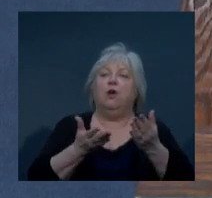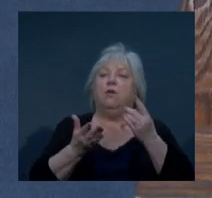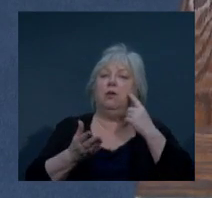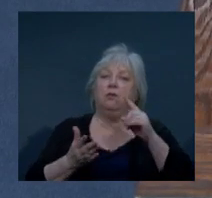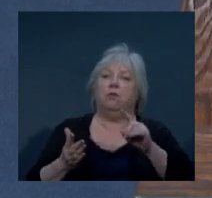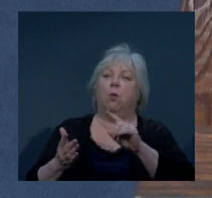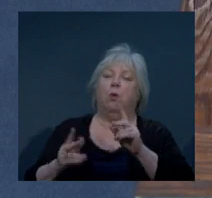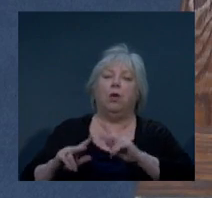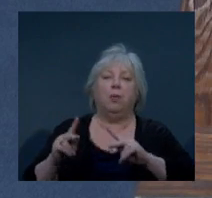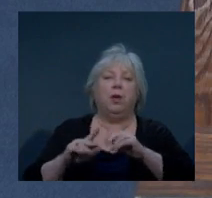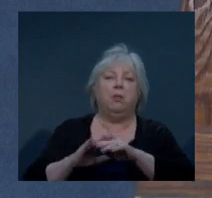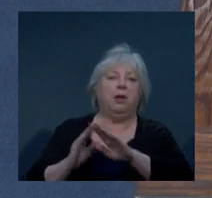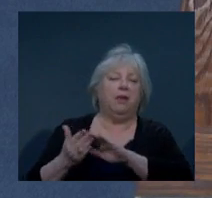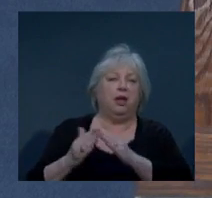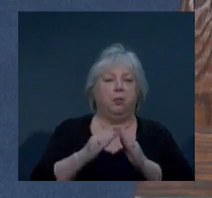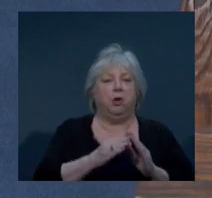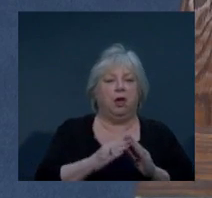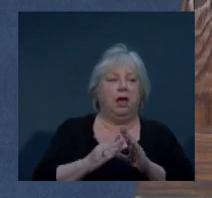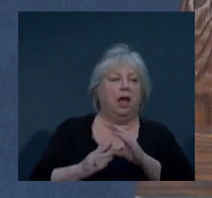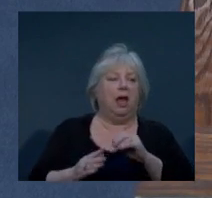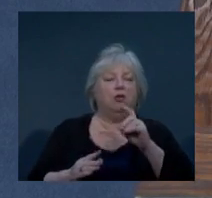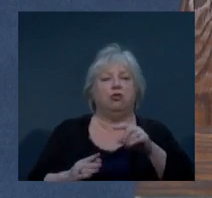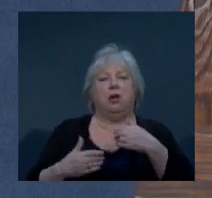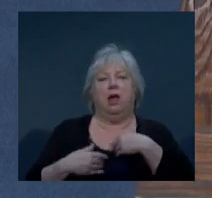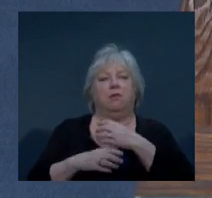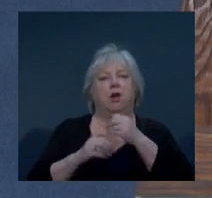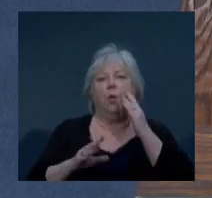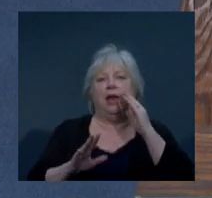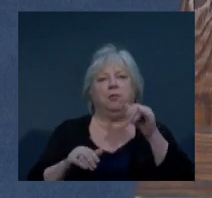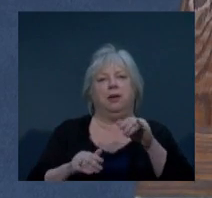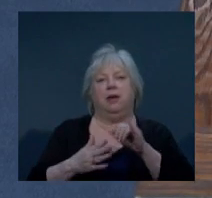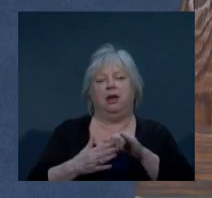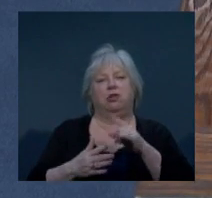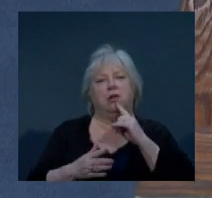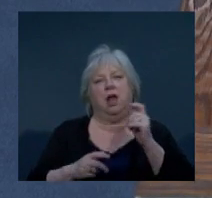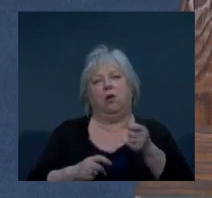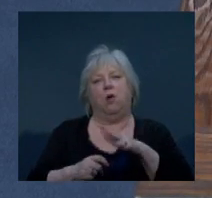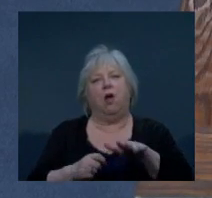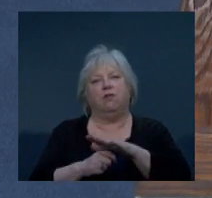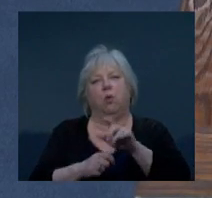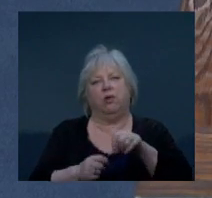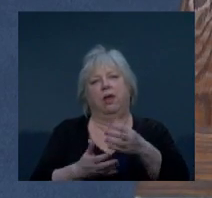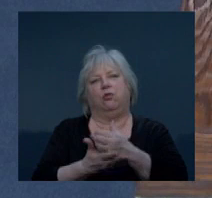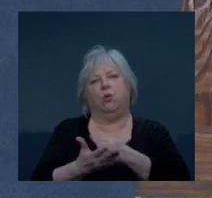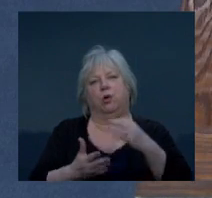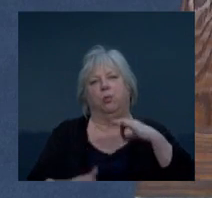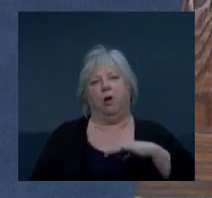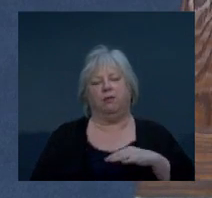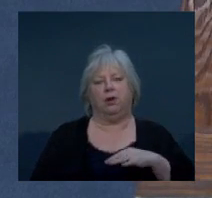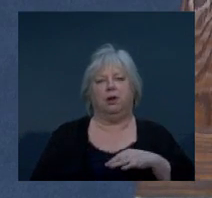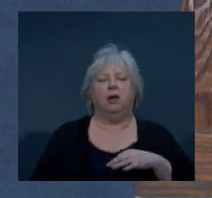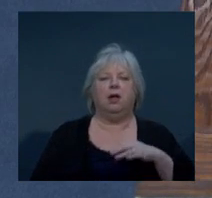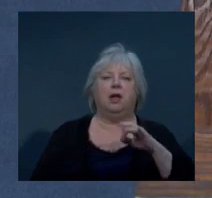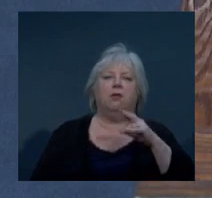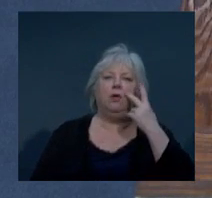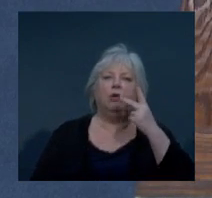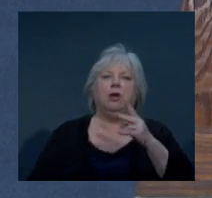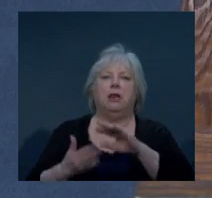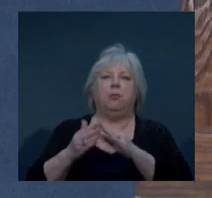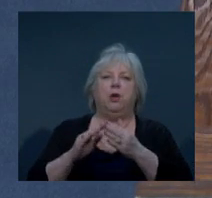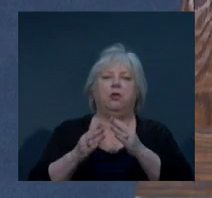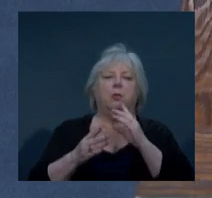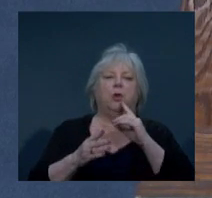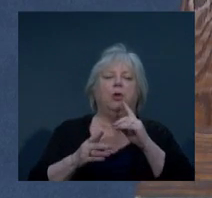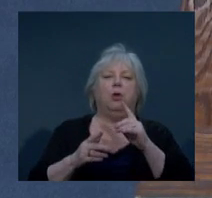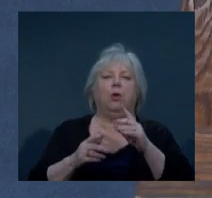community, and there should be no expectation of profit. If you took a look at the municipal courses in those